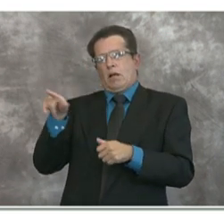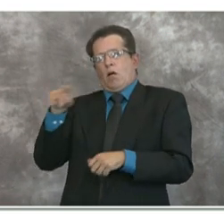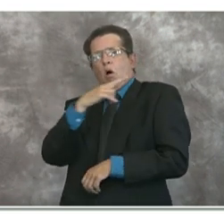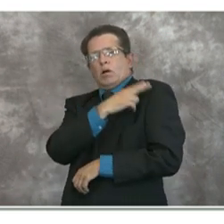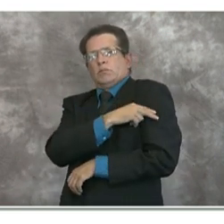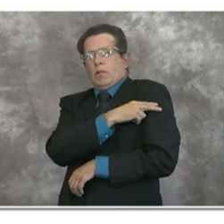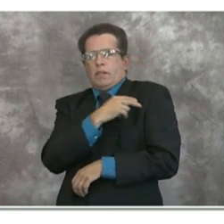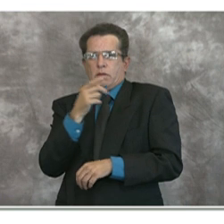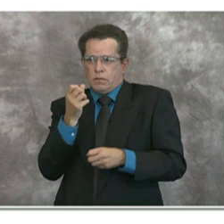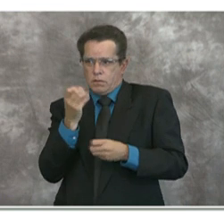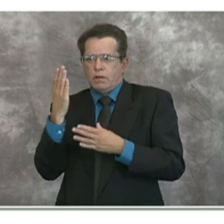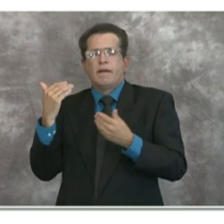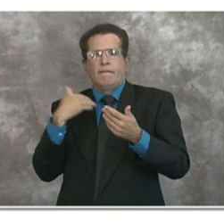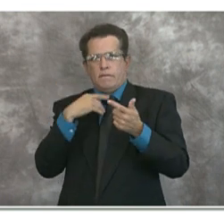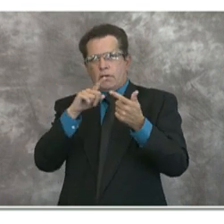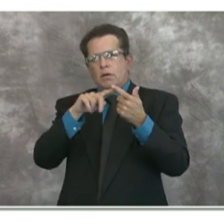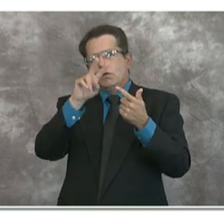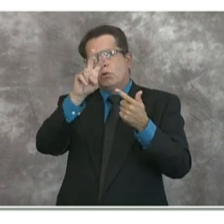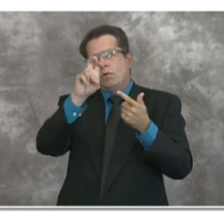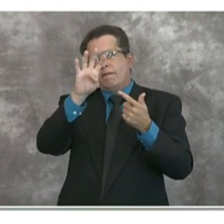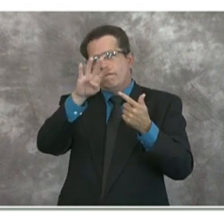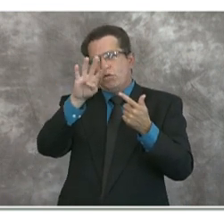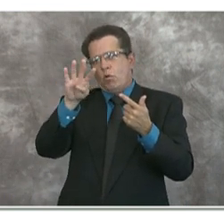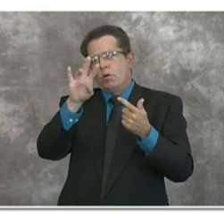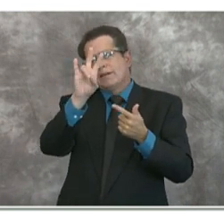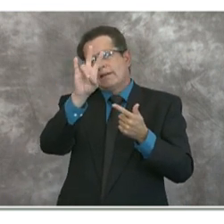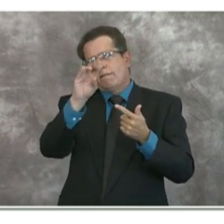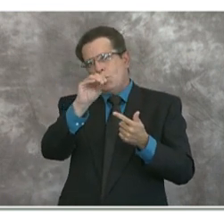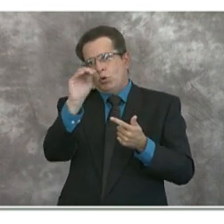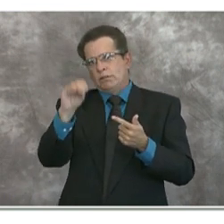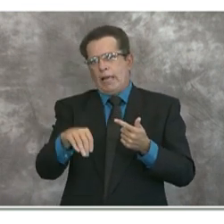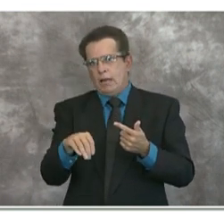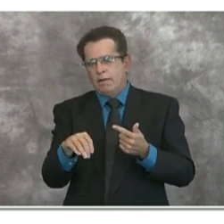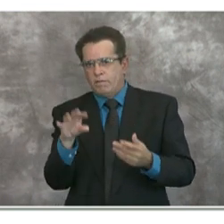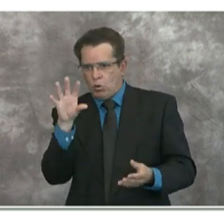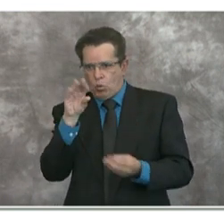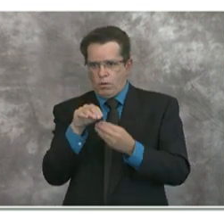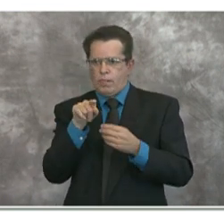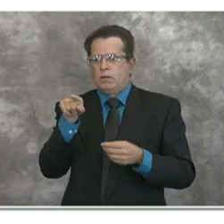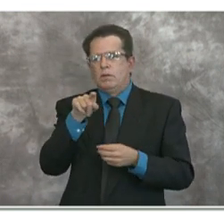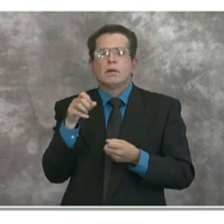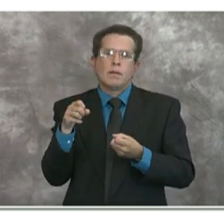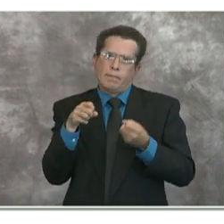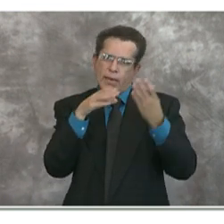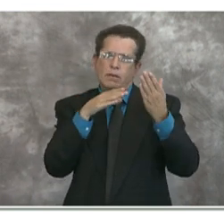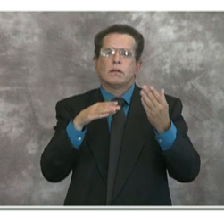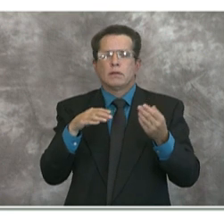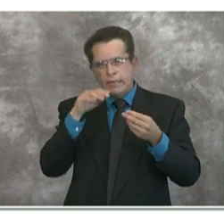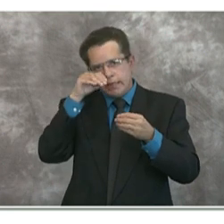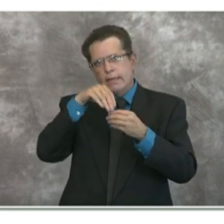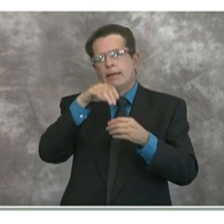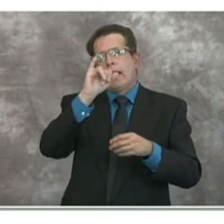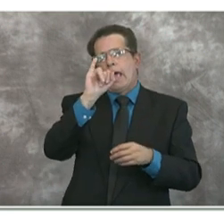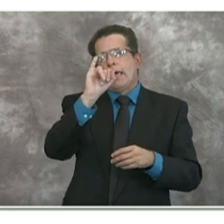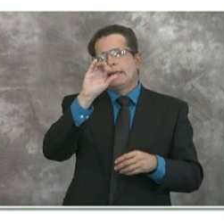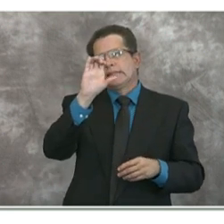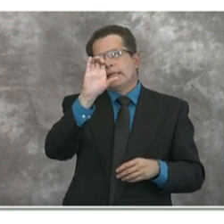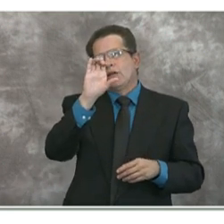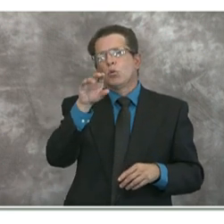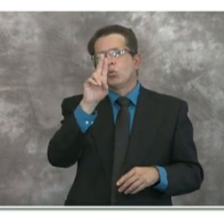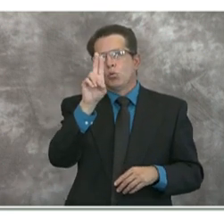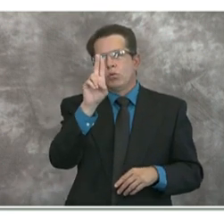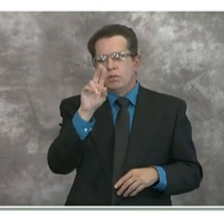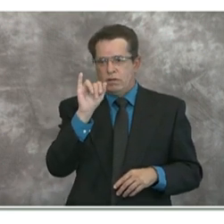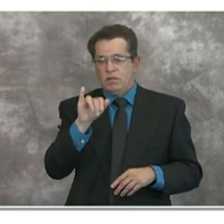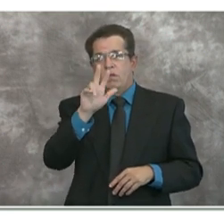are 244, or 7% of the total number of cases that have been admitted to the ICU. This number